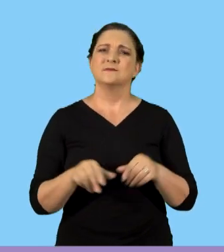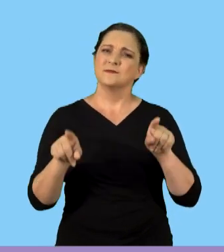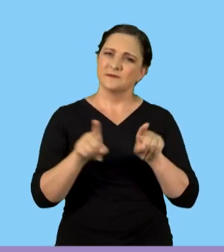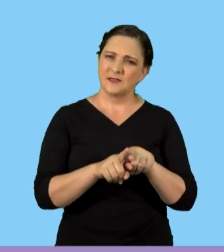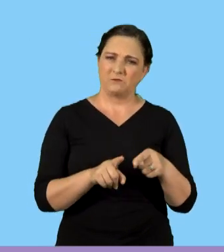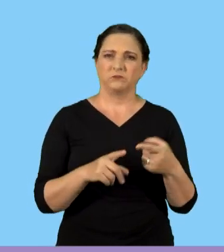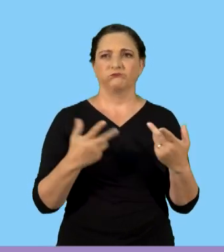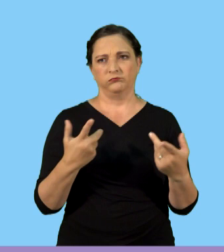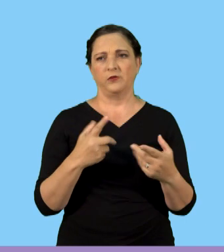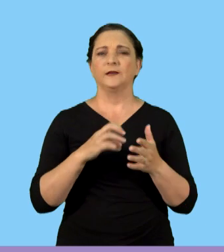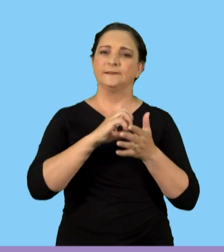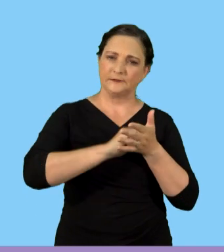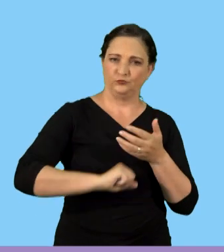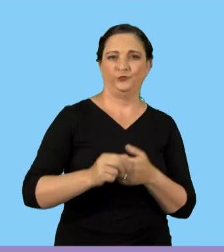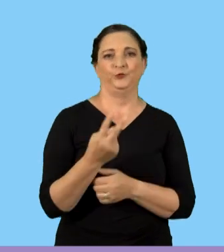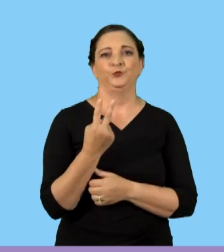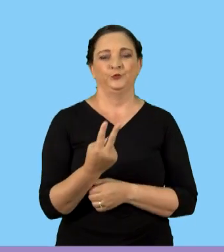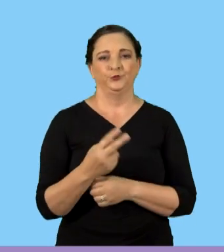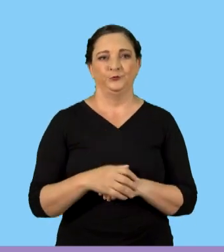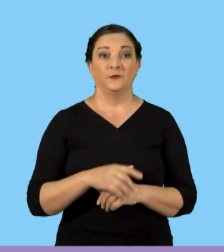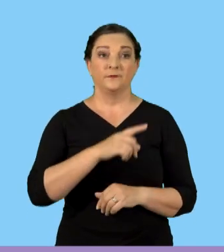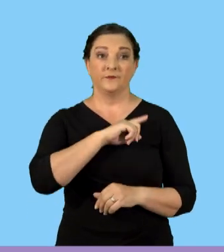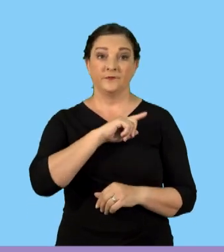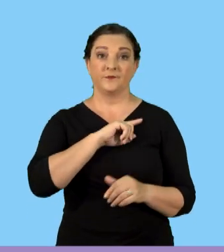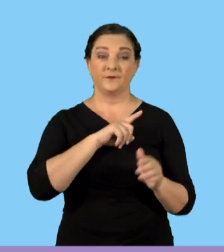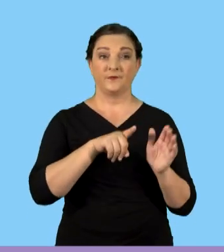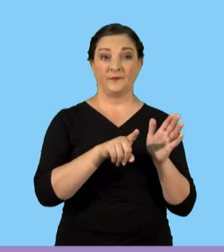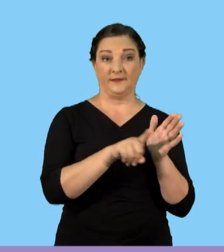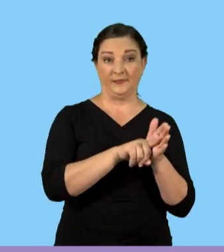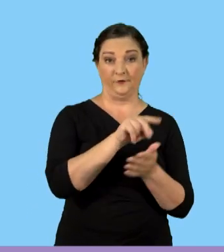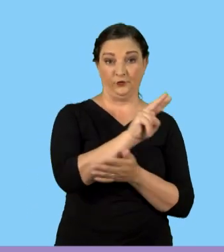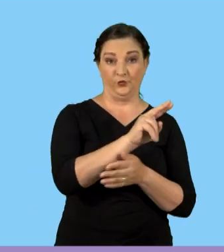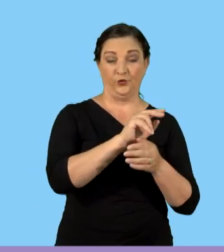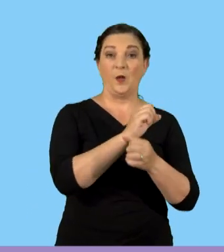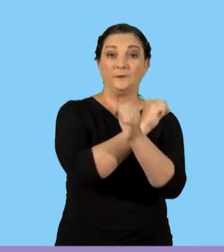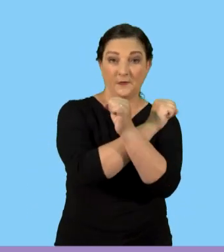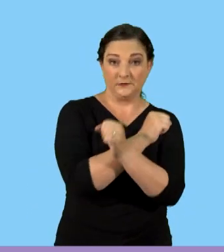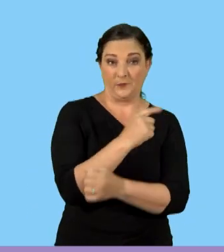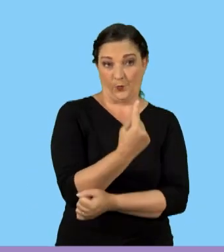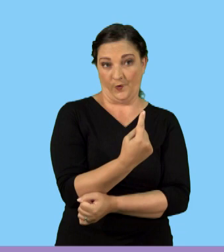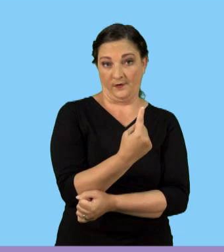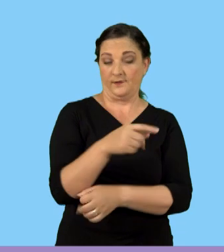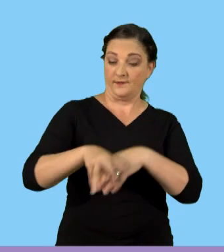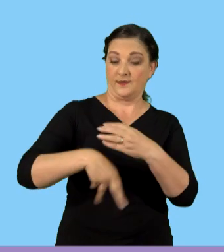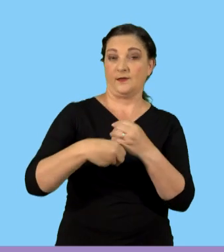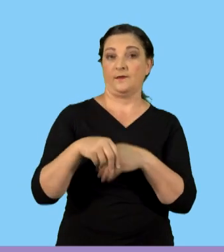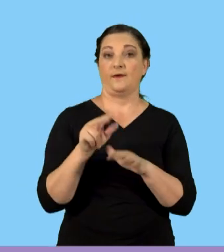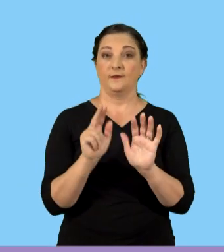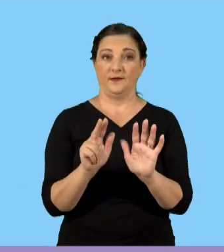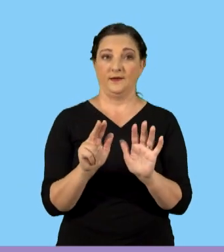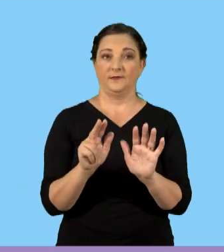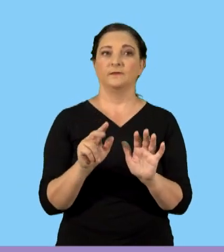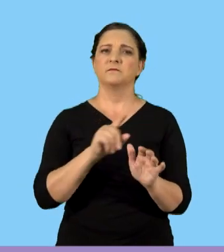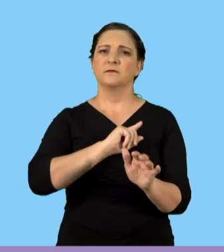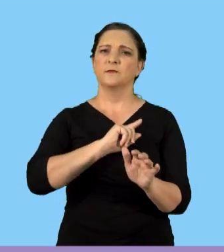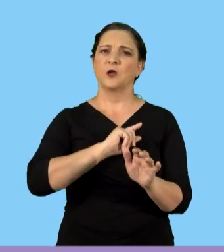as subtracting that 2. So we multiply the 1 with our negative 2, we add 8,